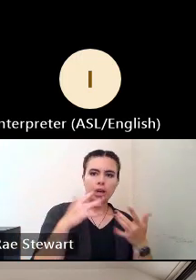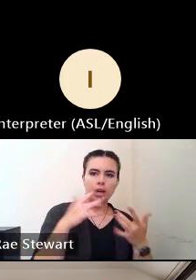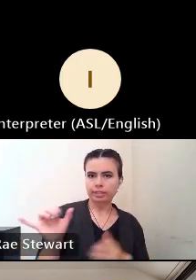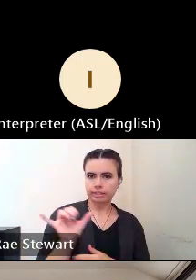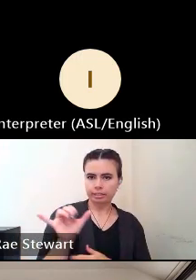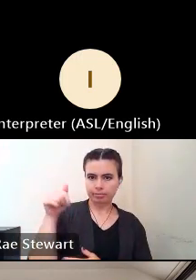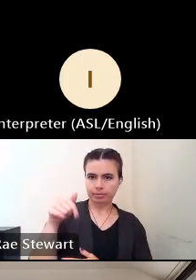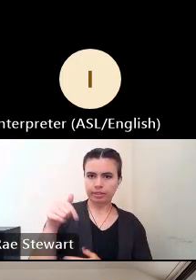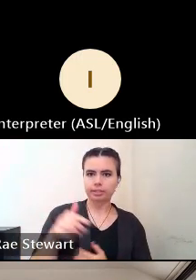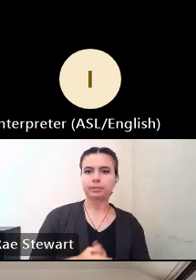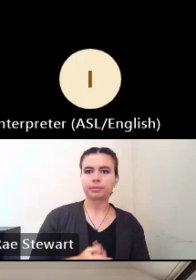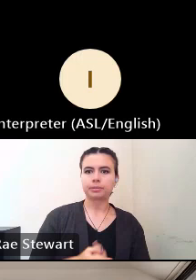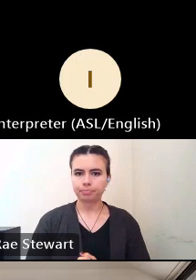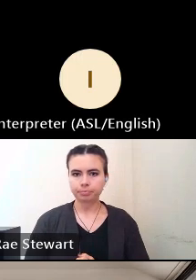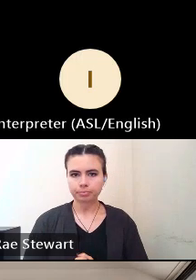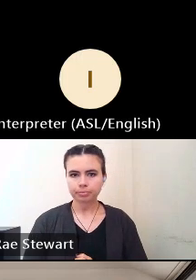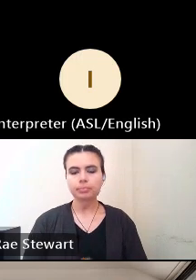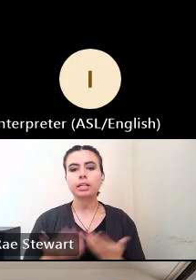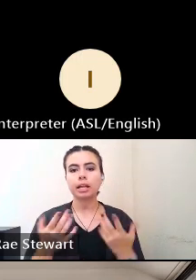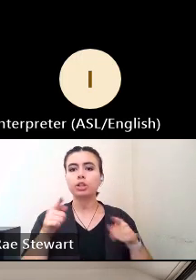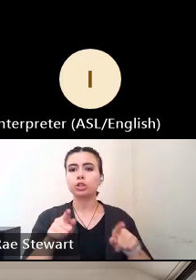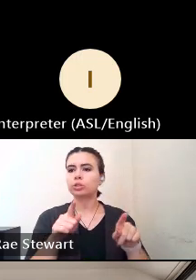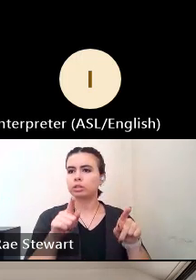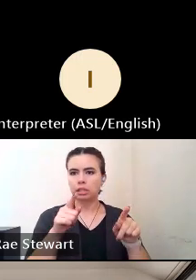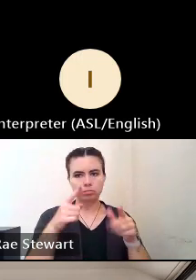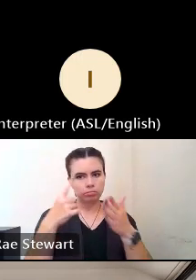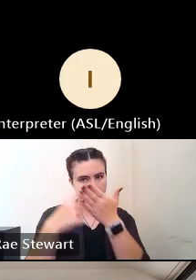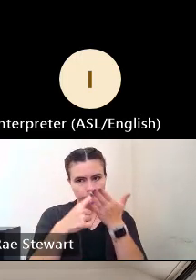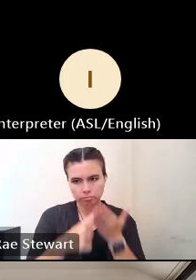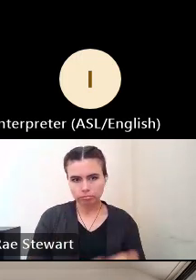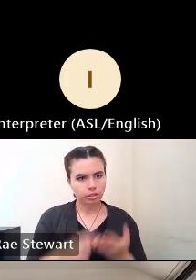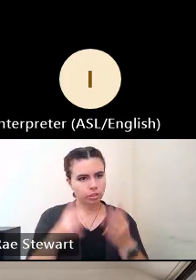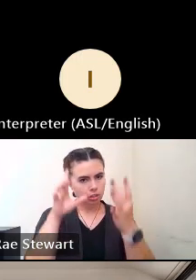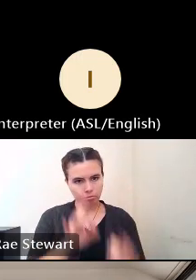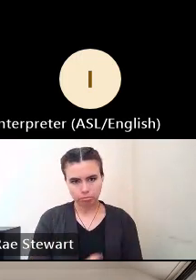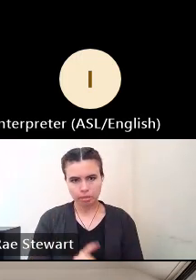engagement, we collected a lot of information. Those